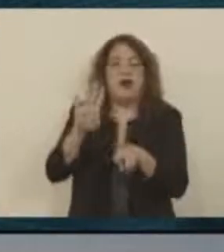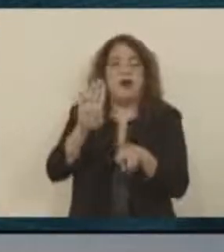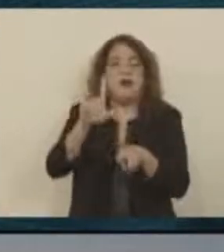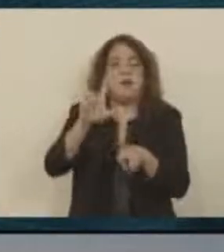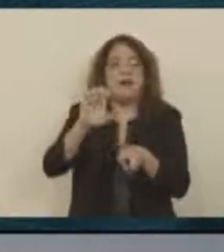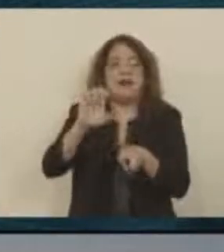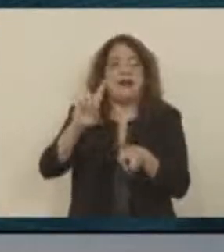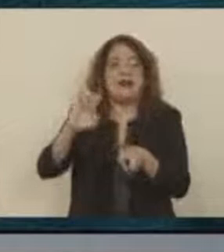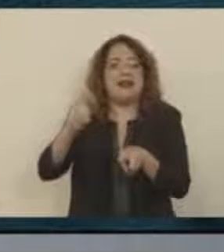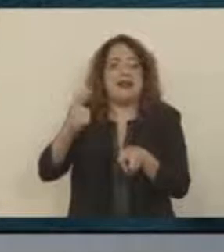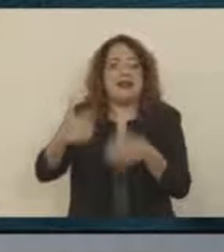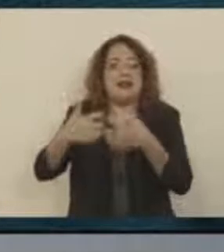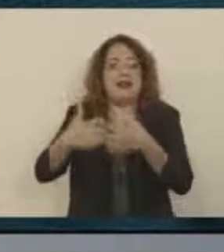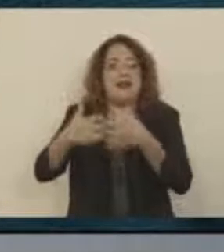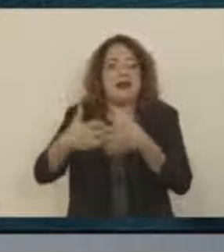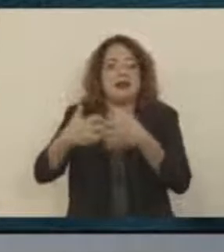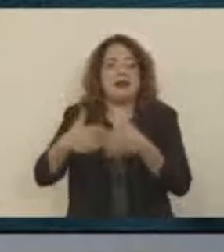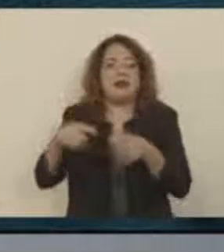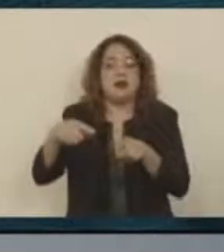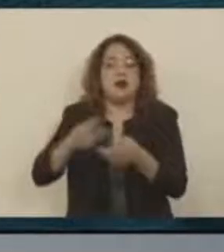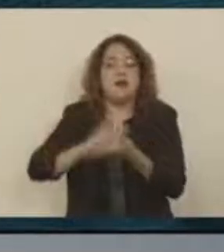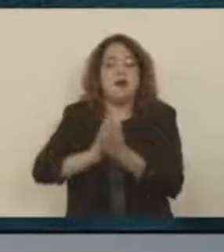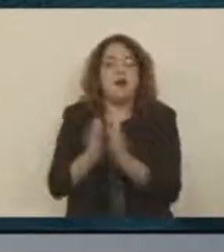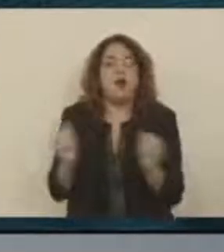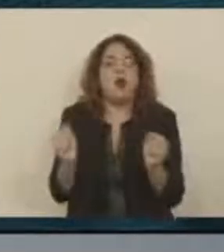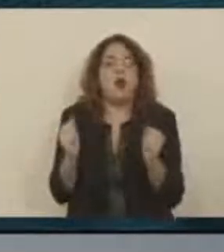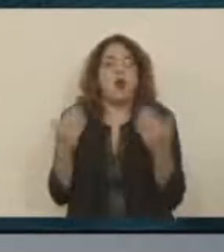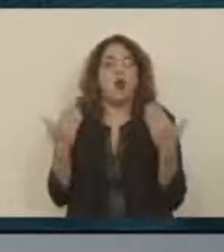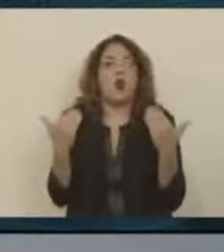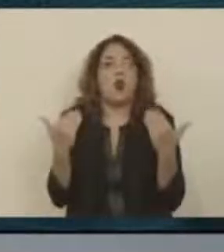confirmed that we're 15 minutes out from drop.